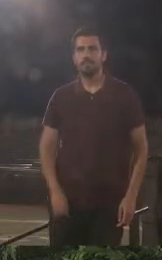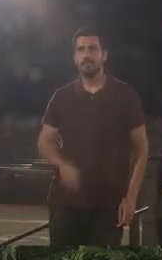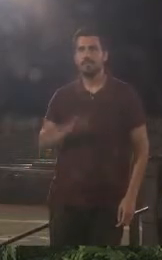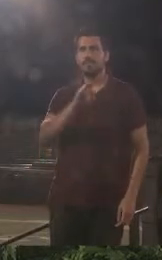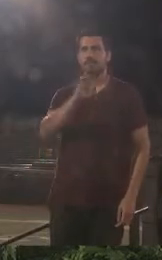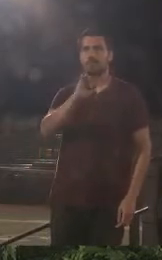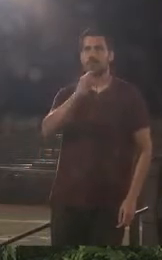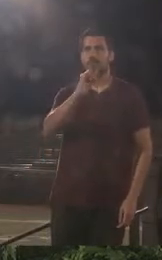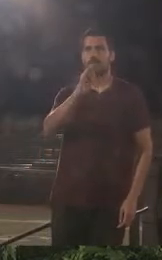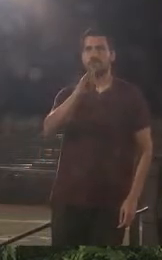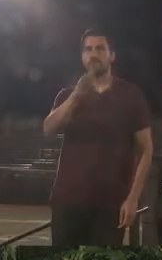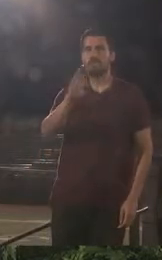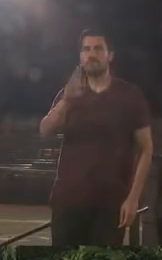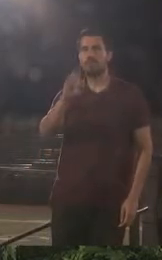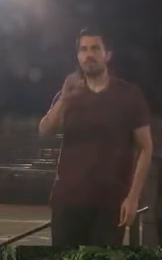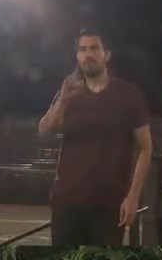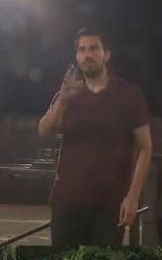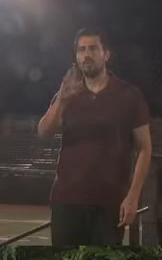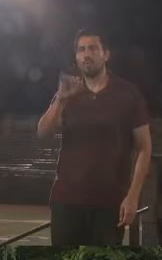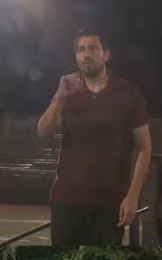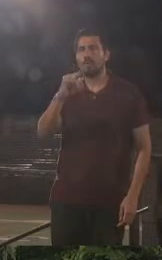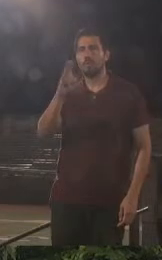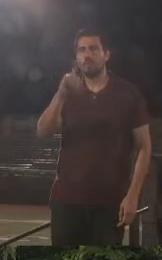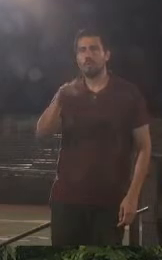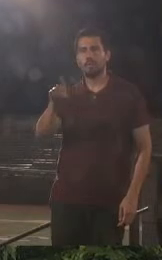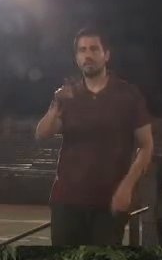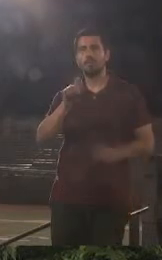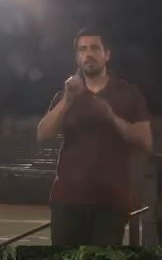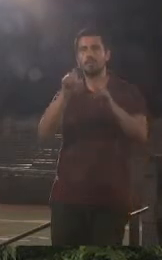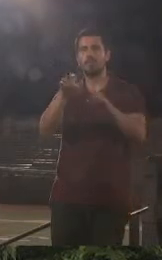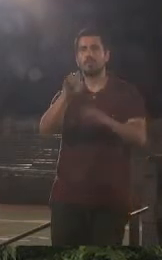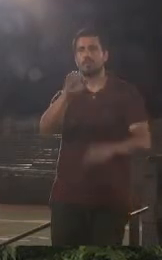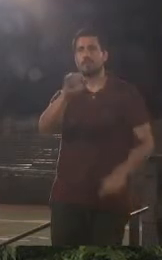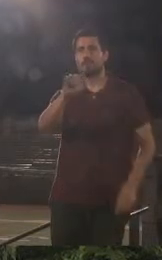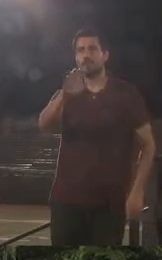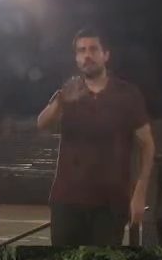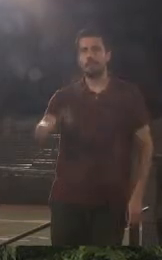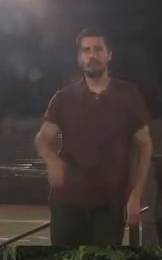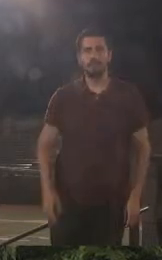Richard Rodriguez will be attending San Antonio College.